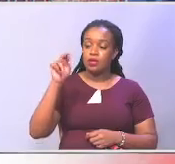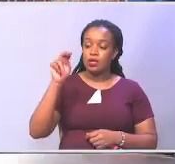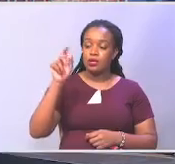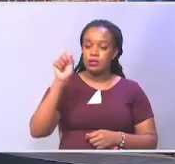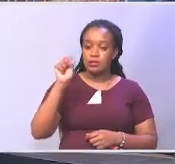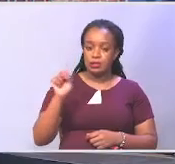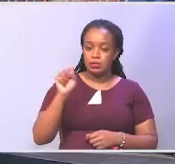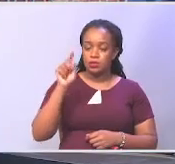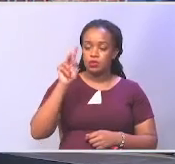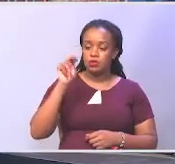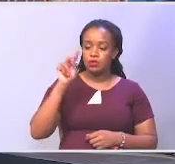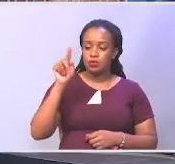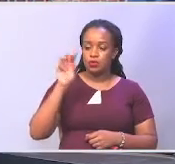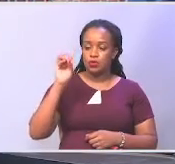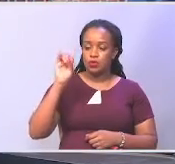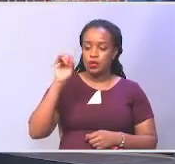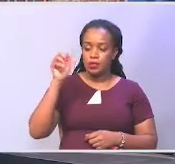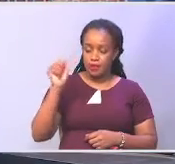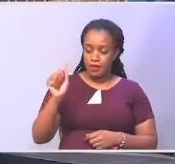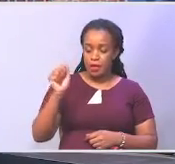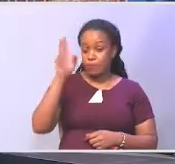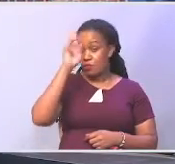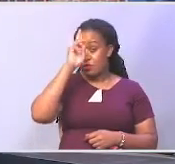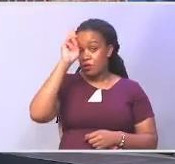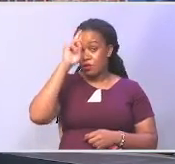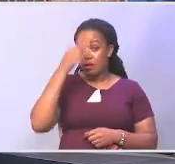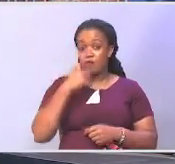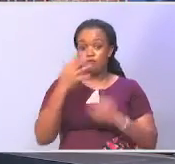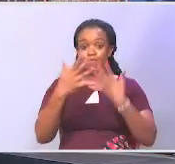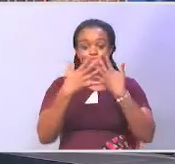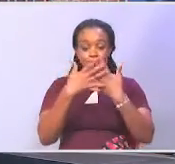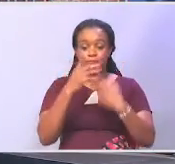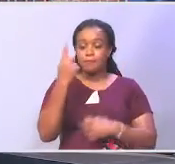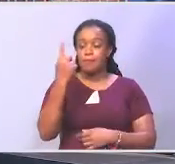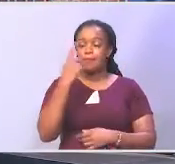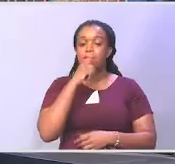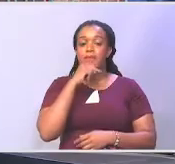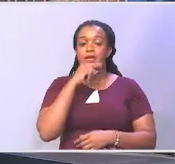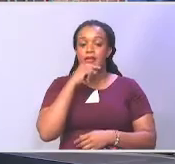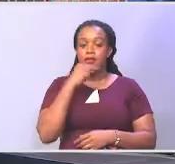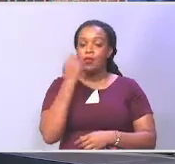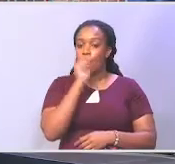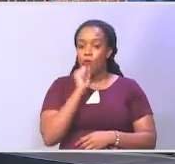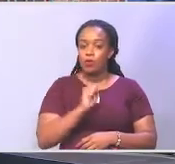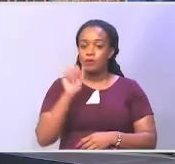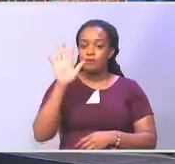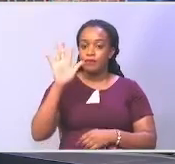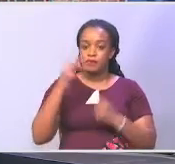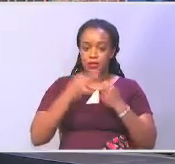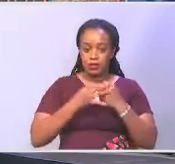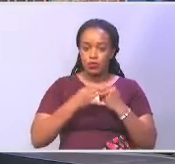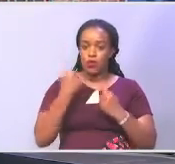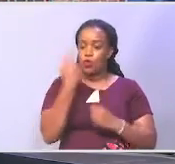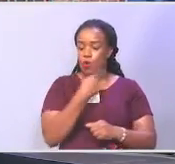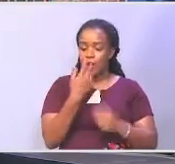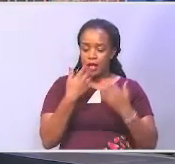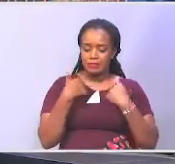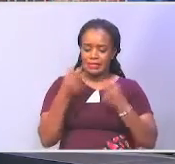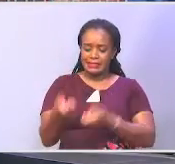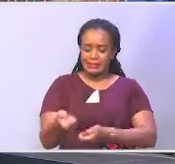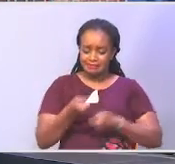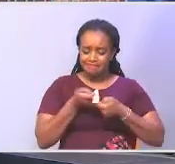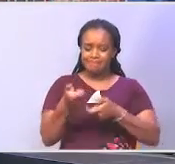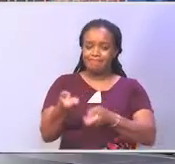arrested a 58-year-old man following allegations of defilement targeting young girls below the age of